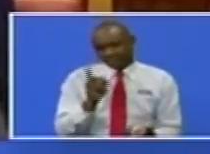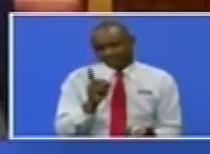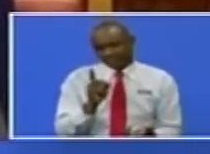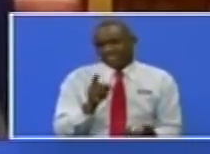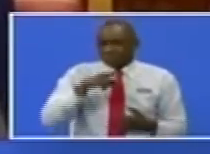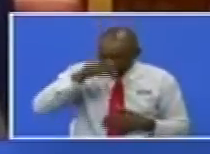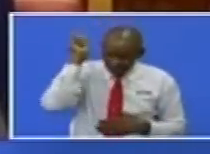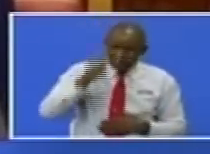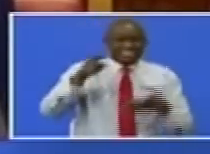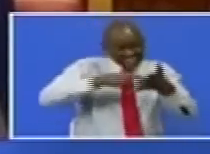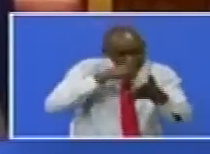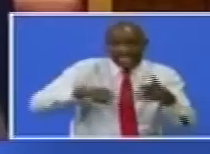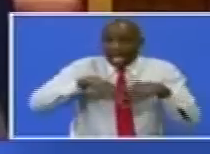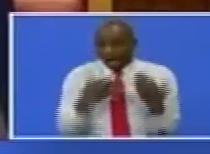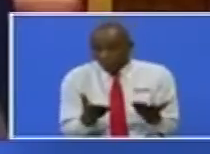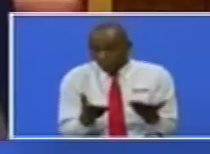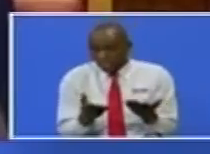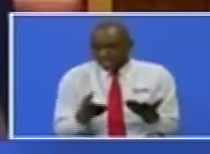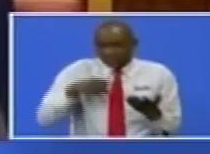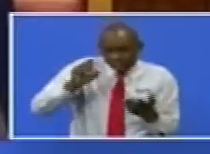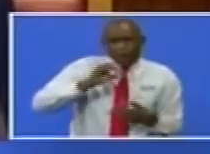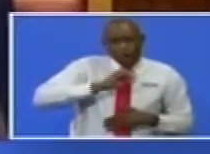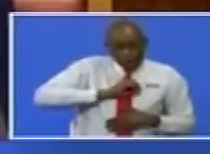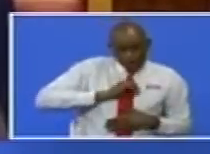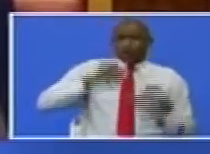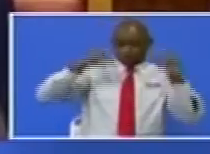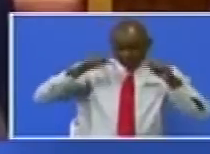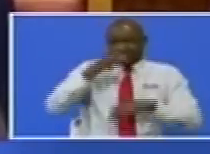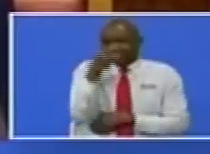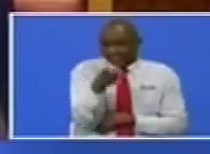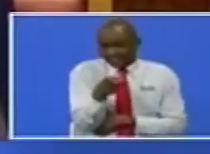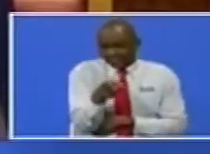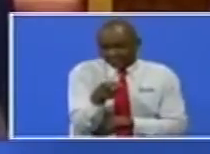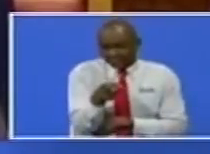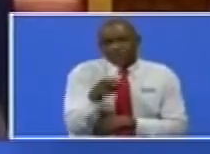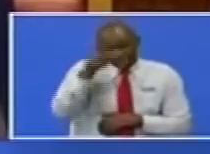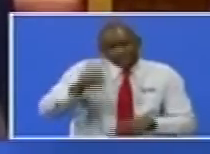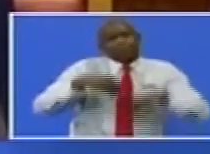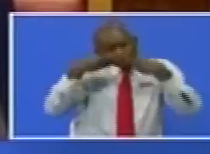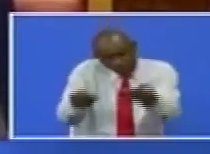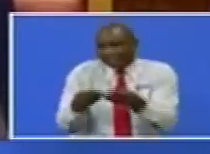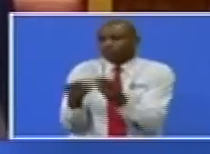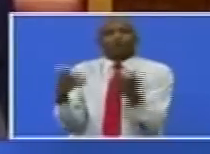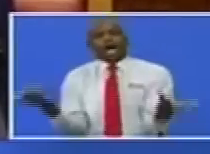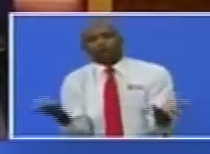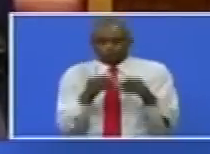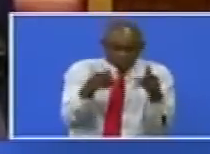They must criticize it as owners of the covenant and provide alternatives.